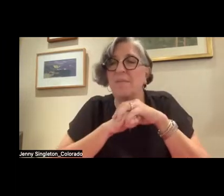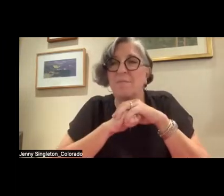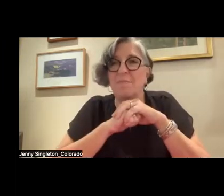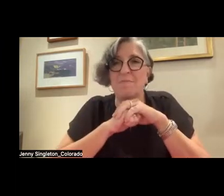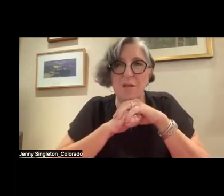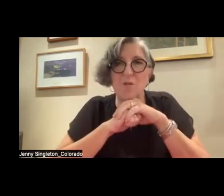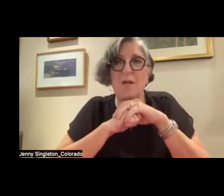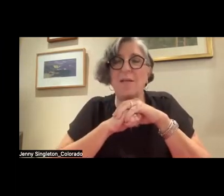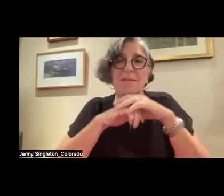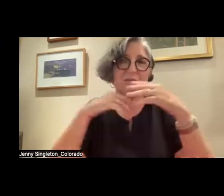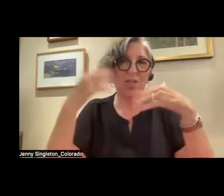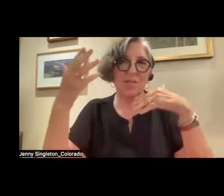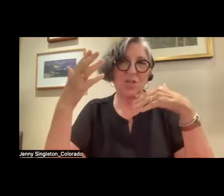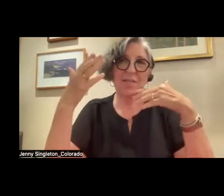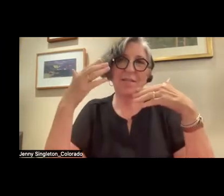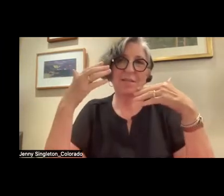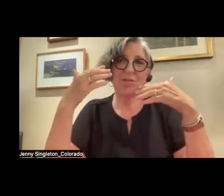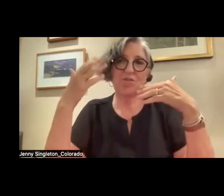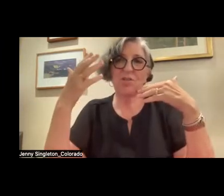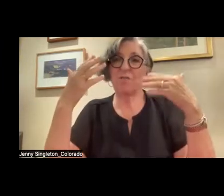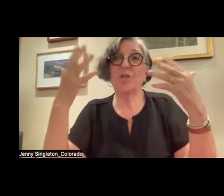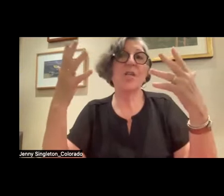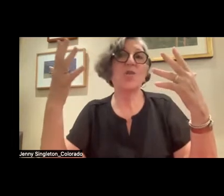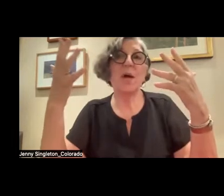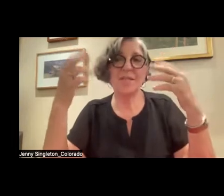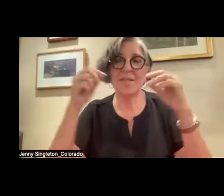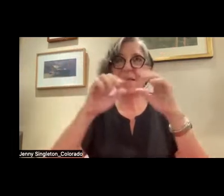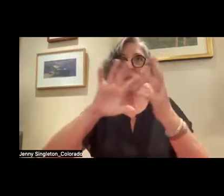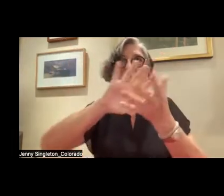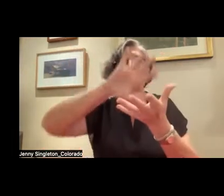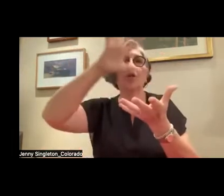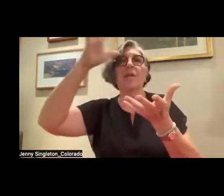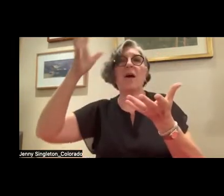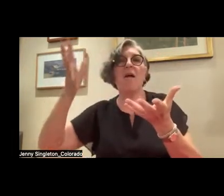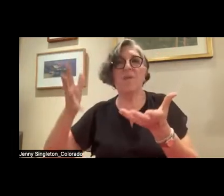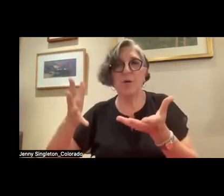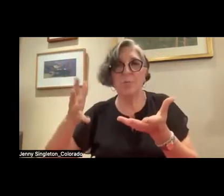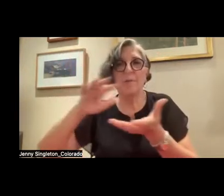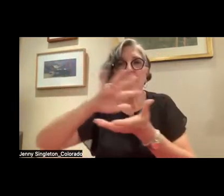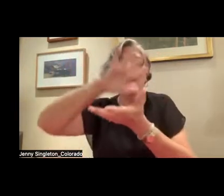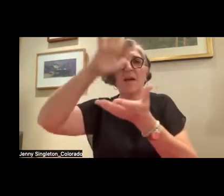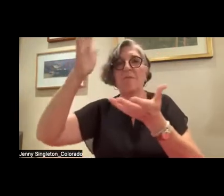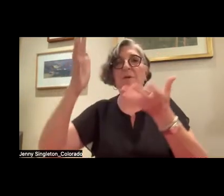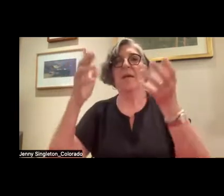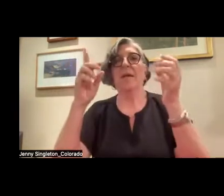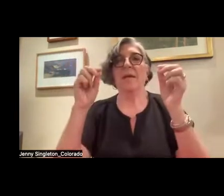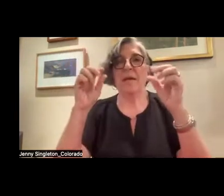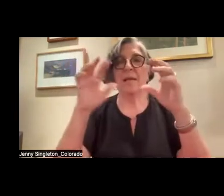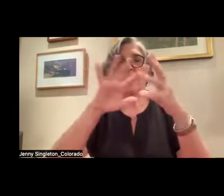work on fingerspelling, she suggests that children sort of learn it twice. They learn the envelope, kind